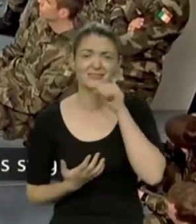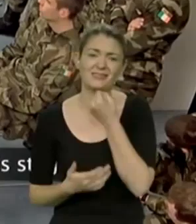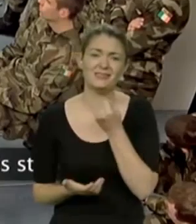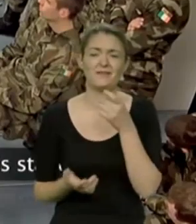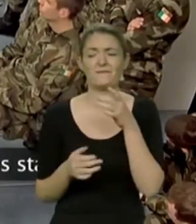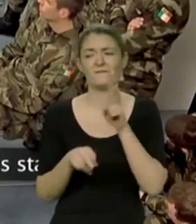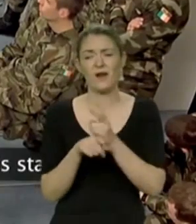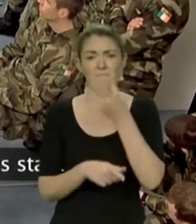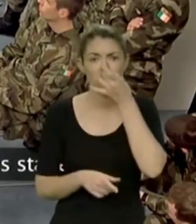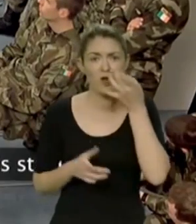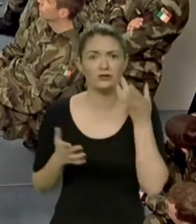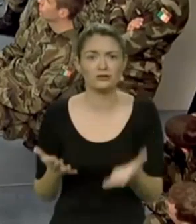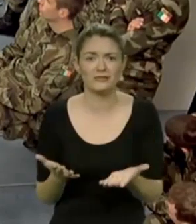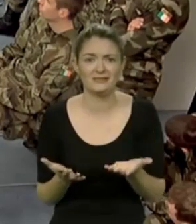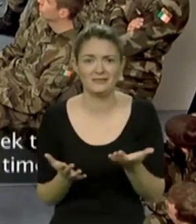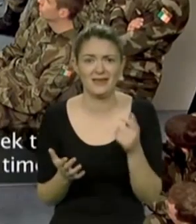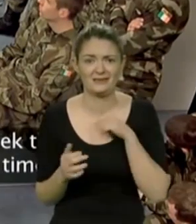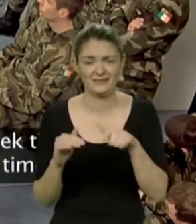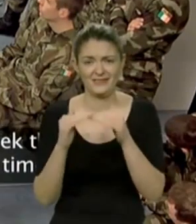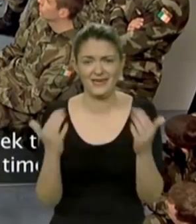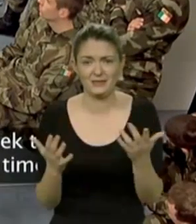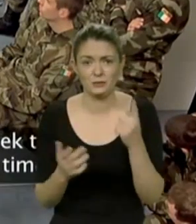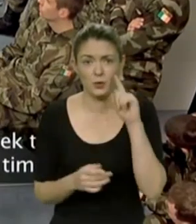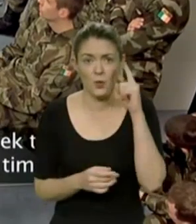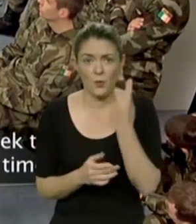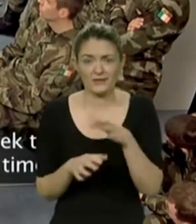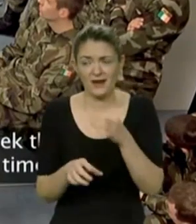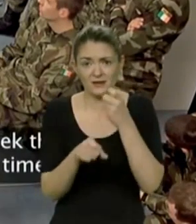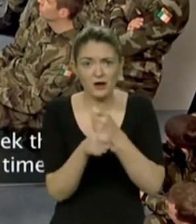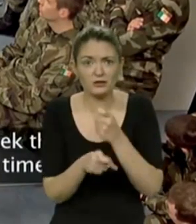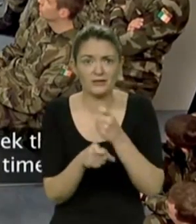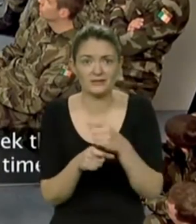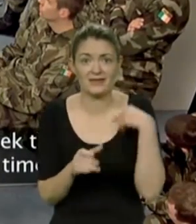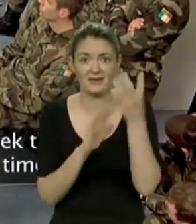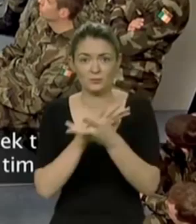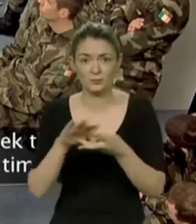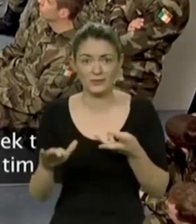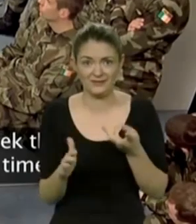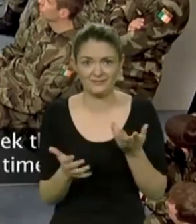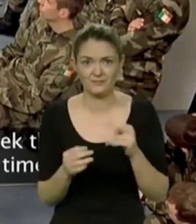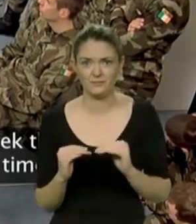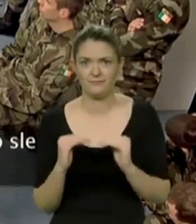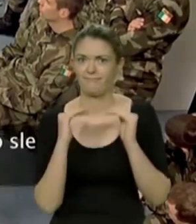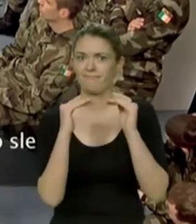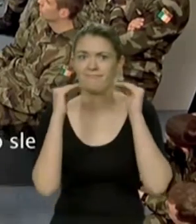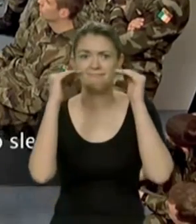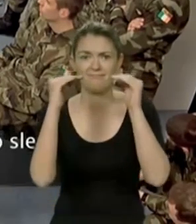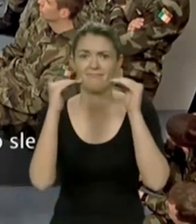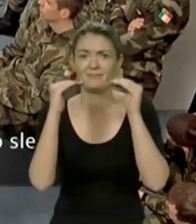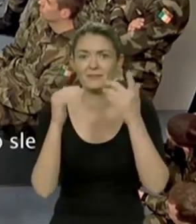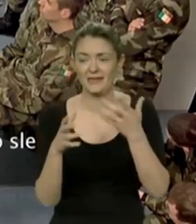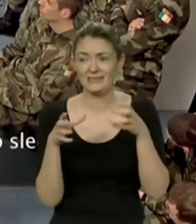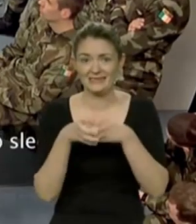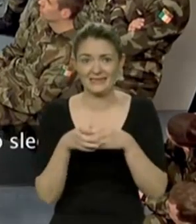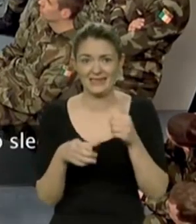Seriously, like, that's fucking bullshit at this stage. It's only going to get harder, and next week the Yankee is going to be upped big fucking time, right? It's all section